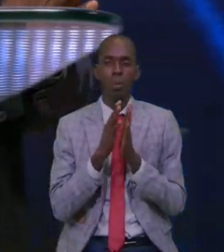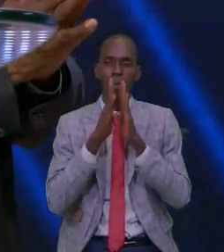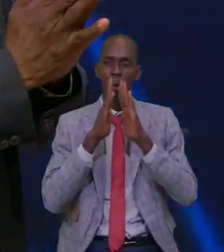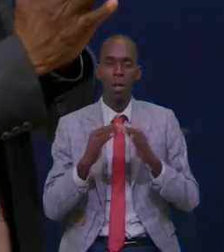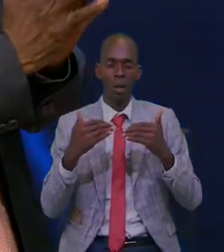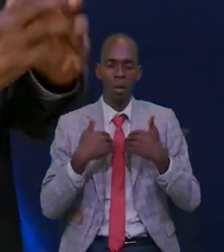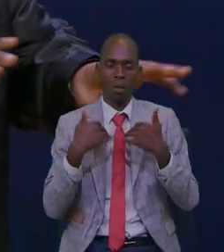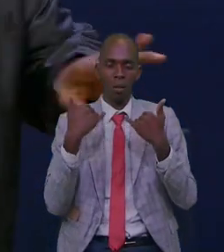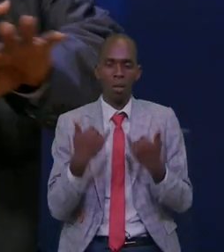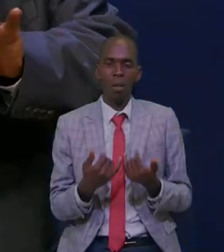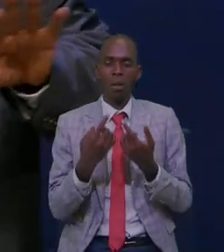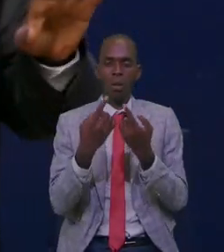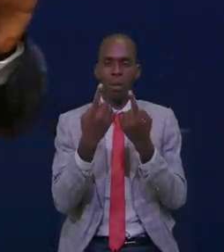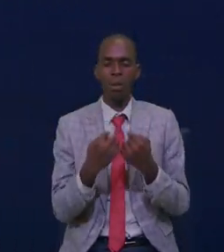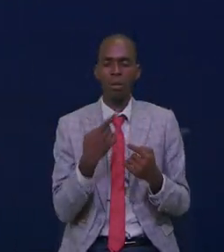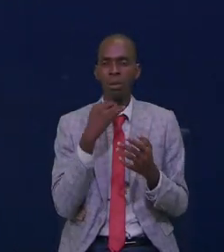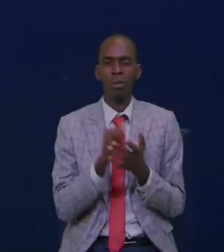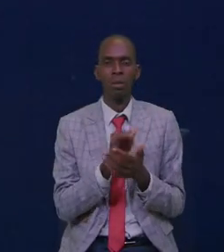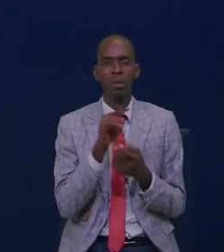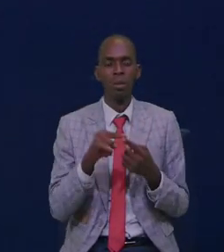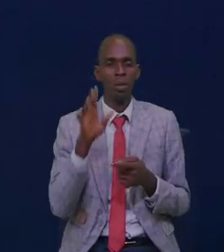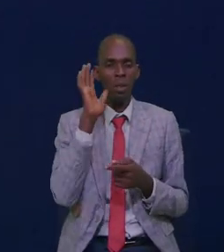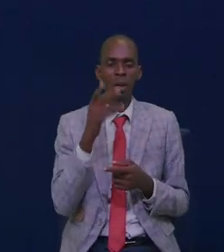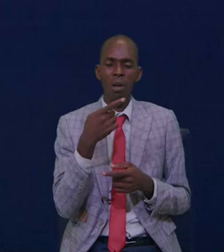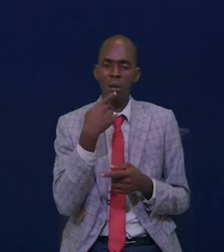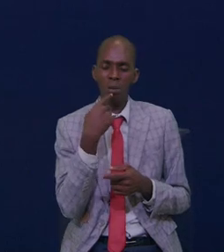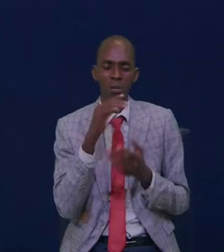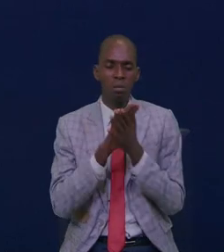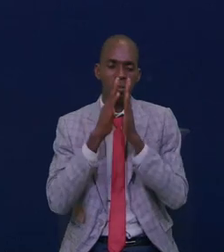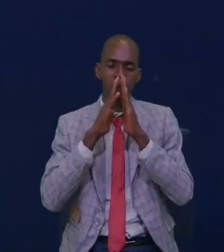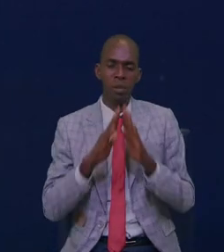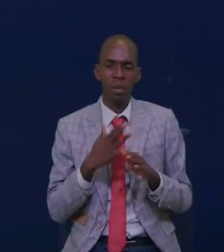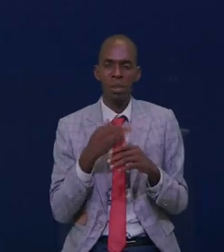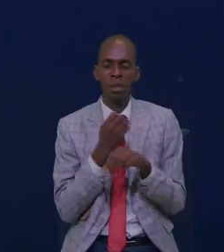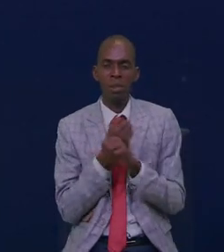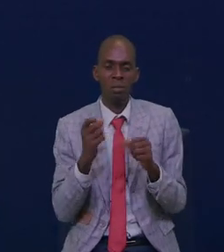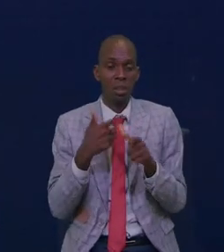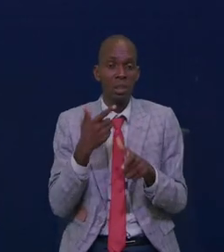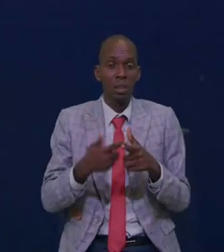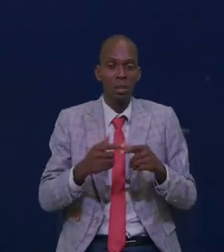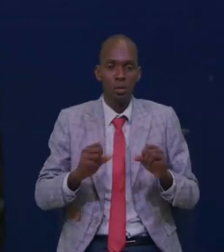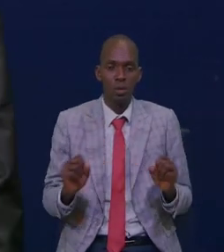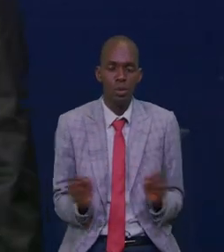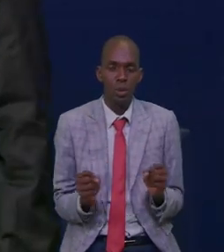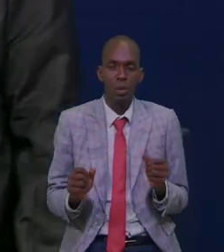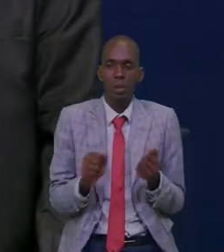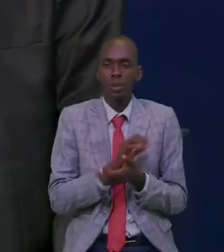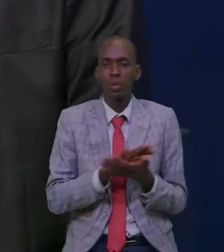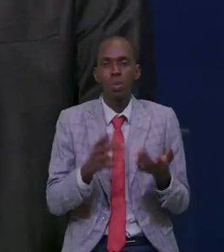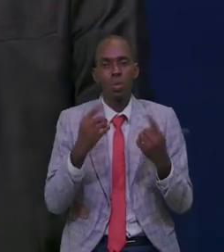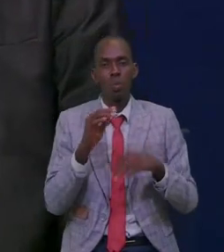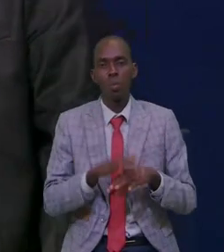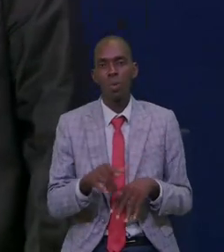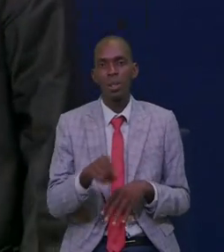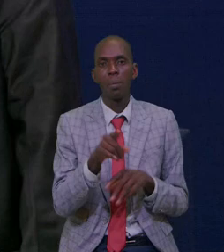when they shall see peace and safety, then sudden destruction cometh upon them